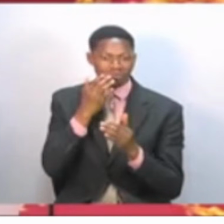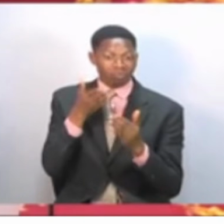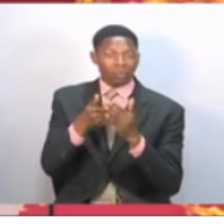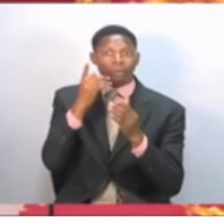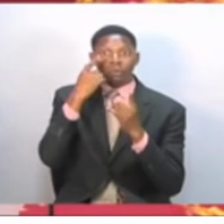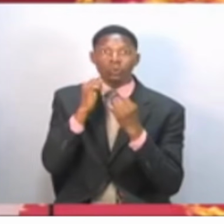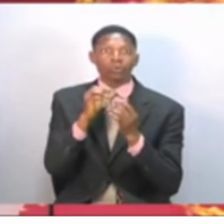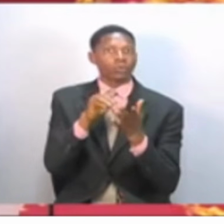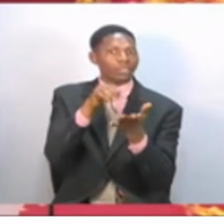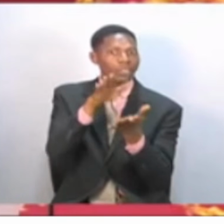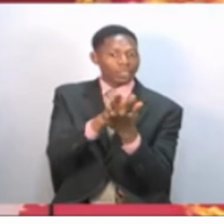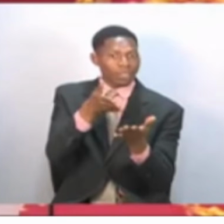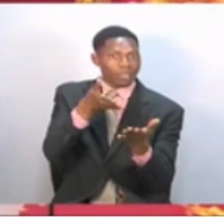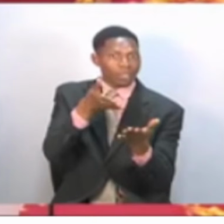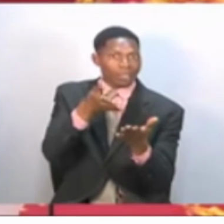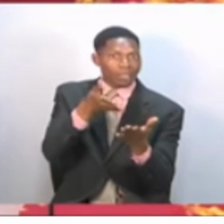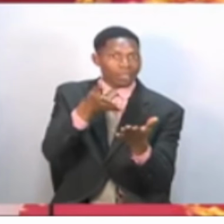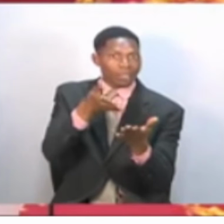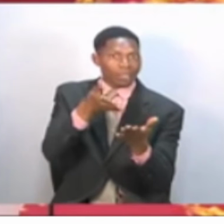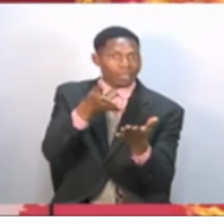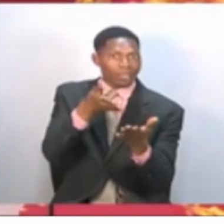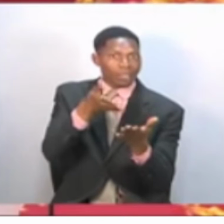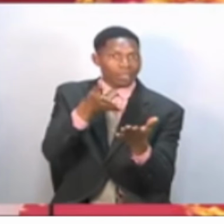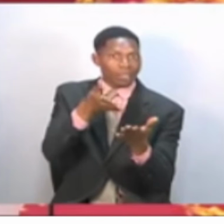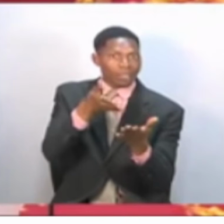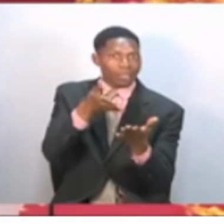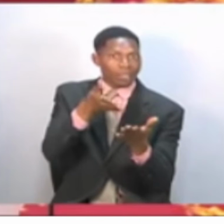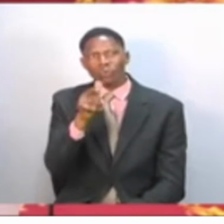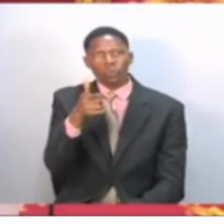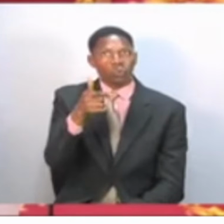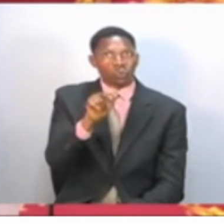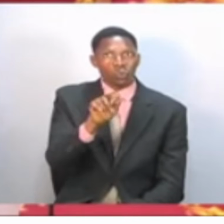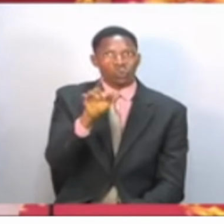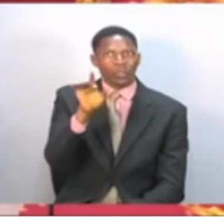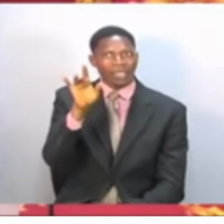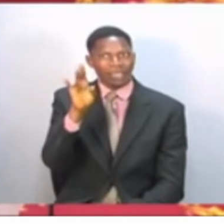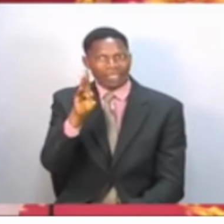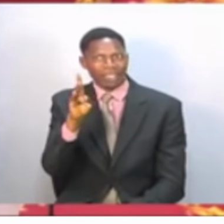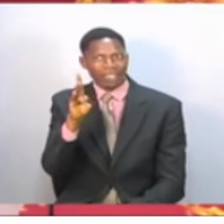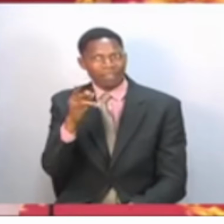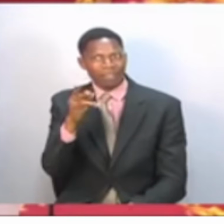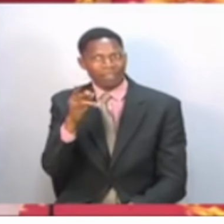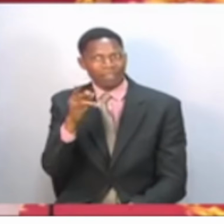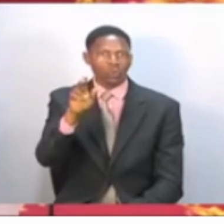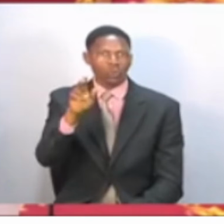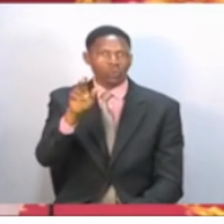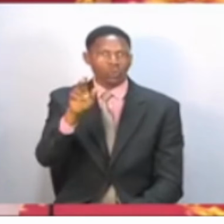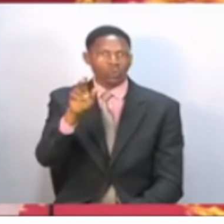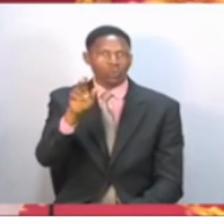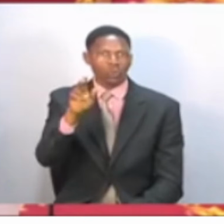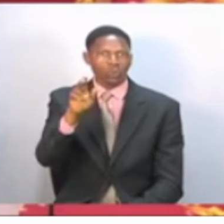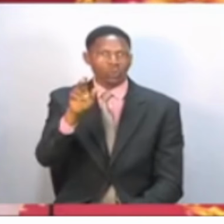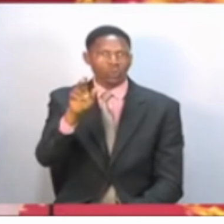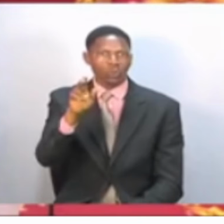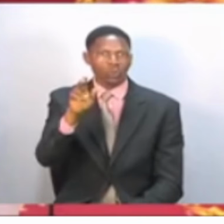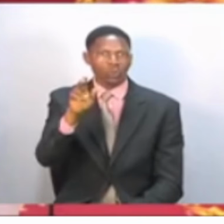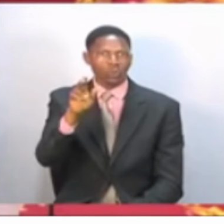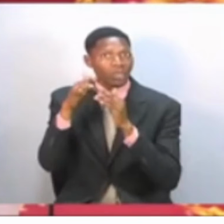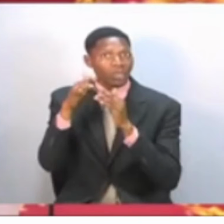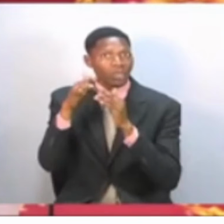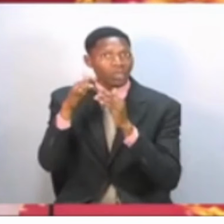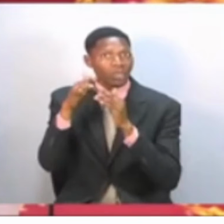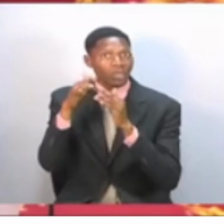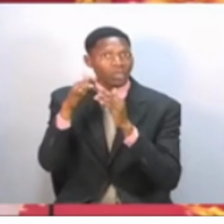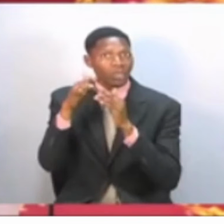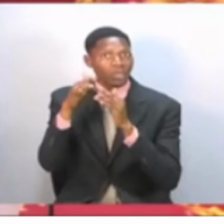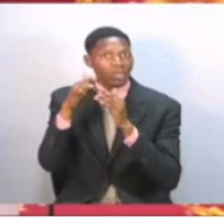that from 2017 to 2024, almost all projects that the ministry carried out were sole sourced. Almost all the